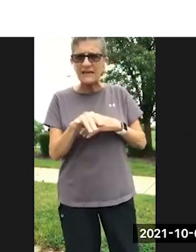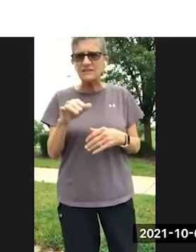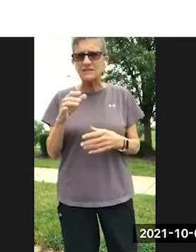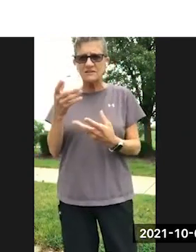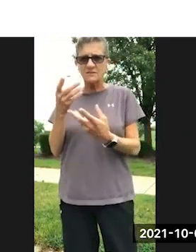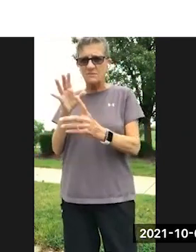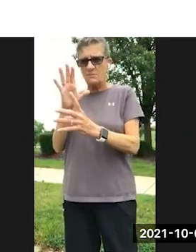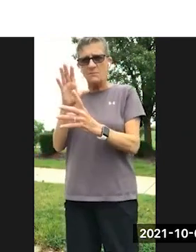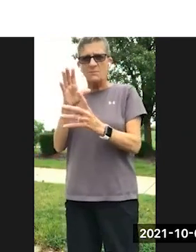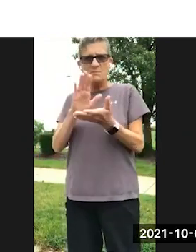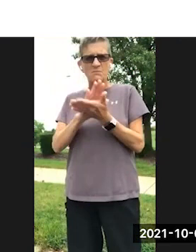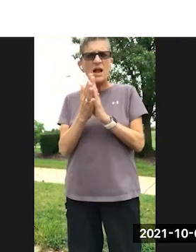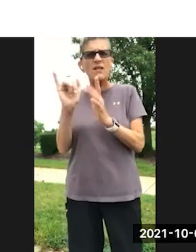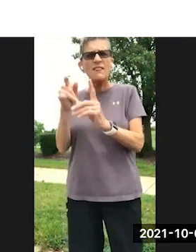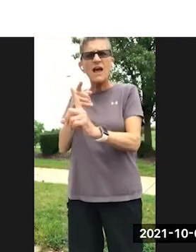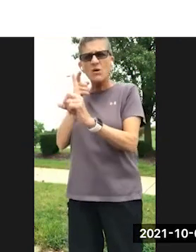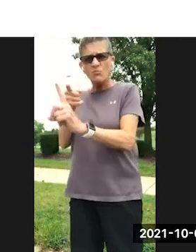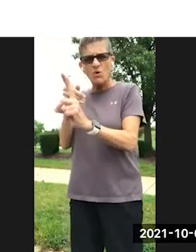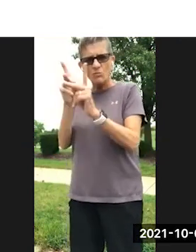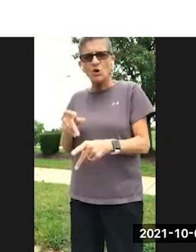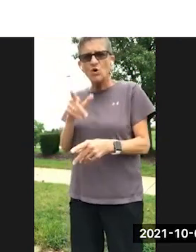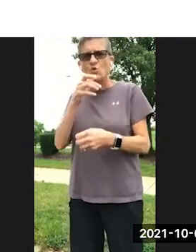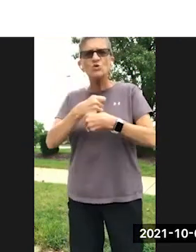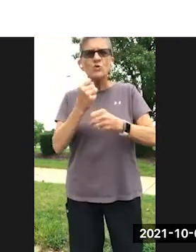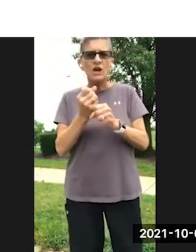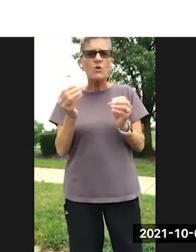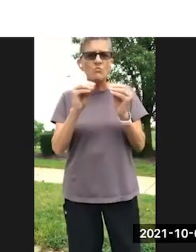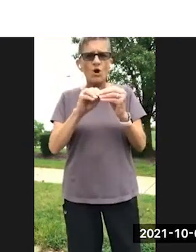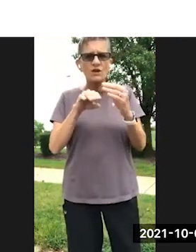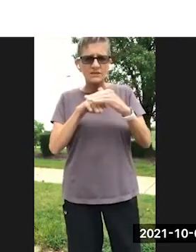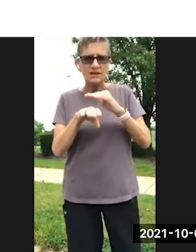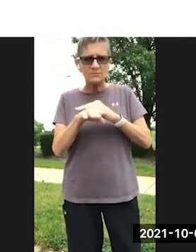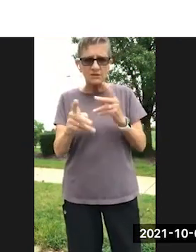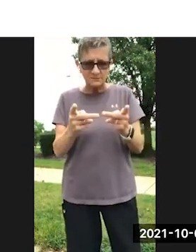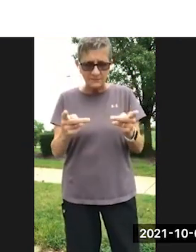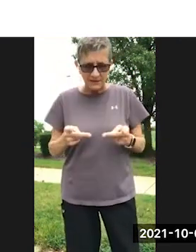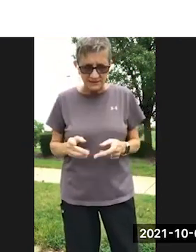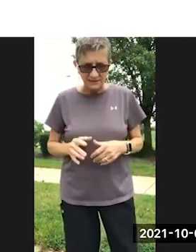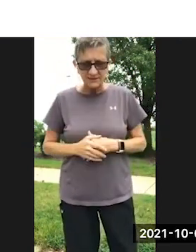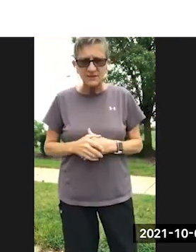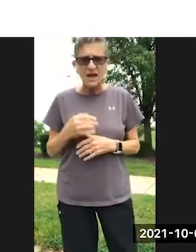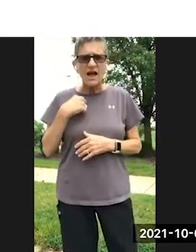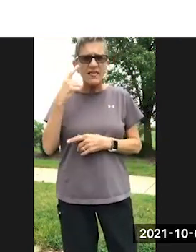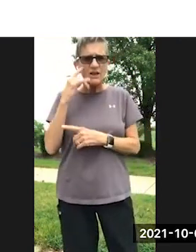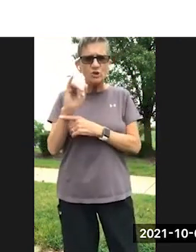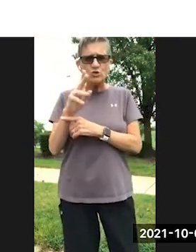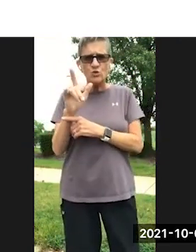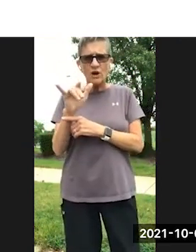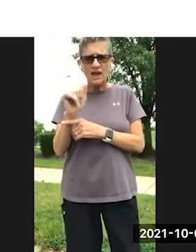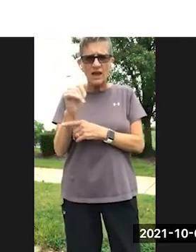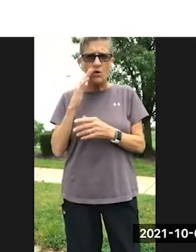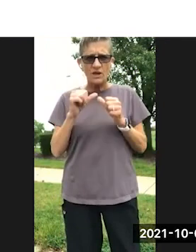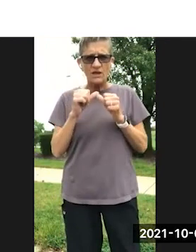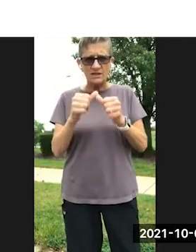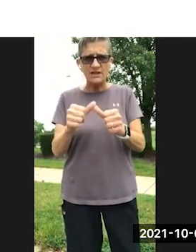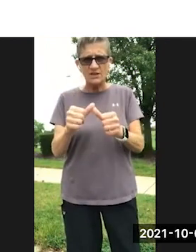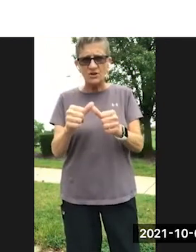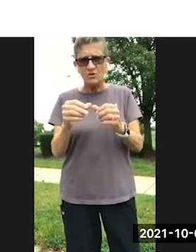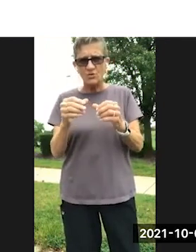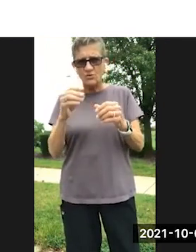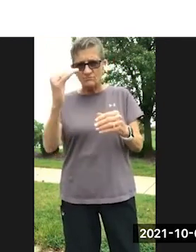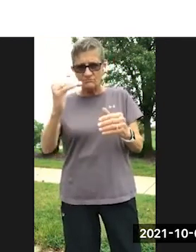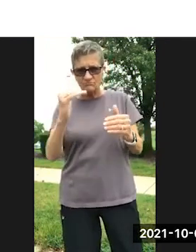is creating a more accessible space? And I think Julia is going to continue with the rest of the points on this slide.